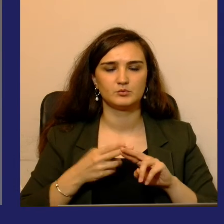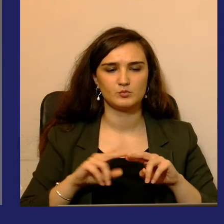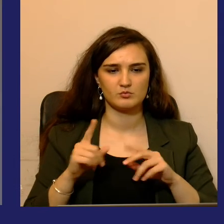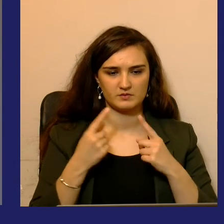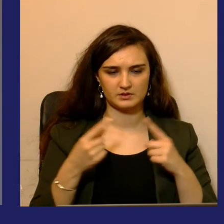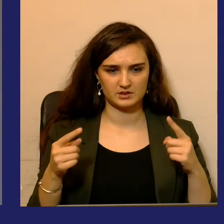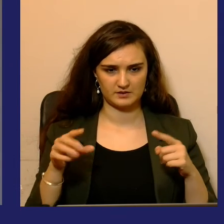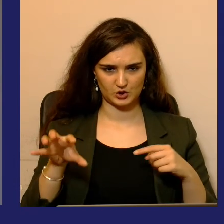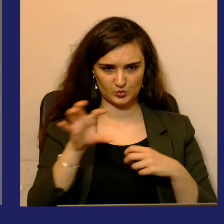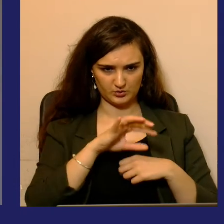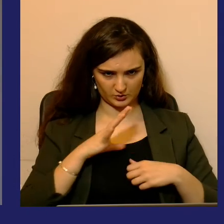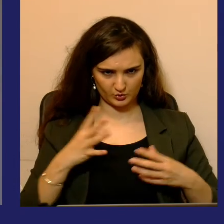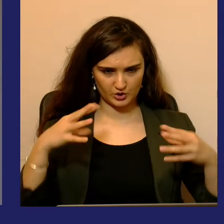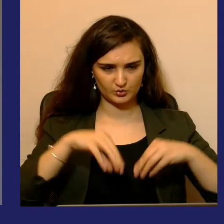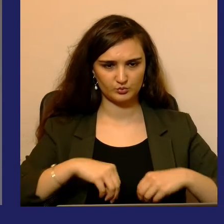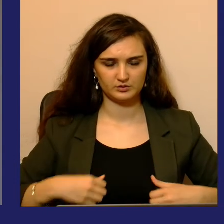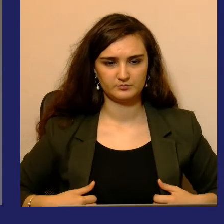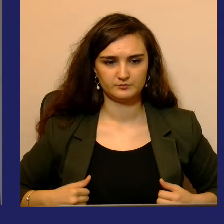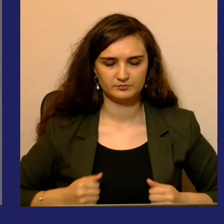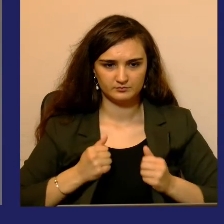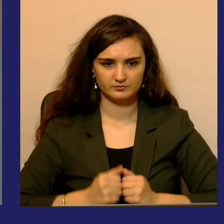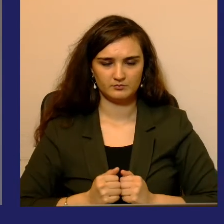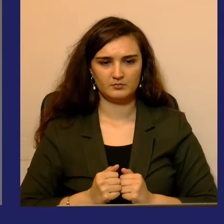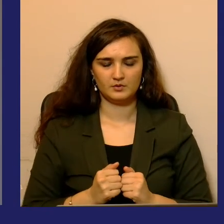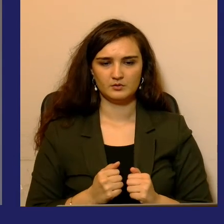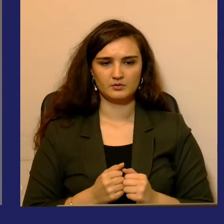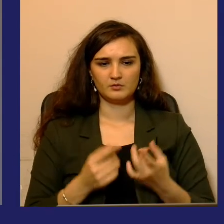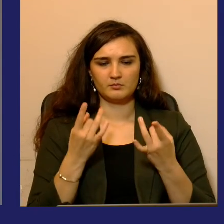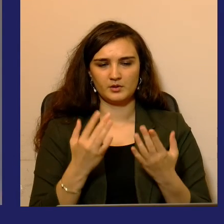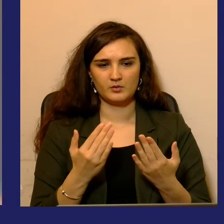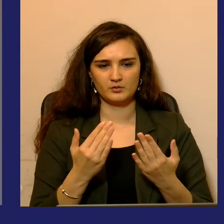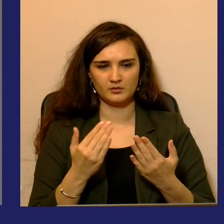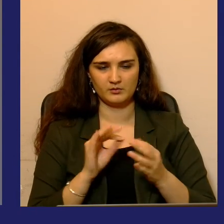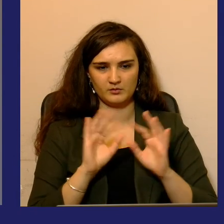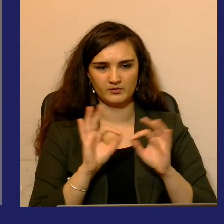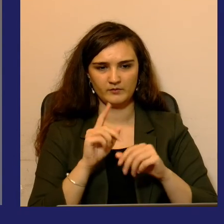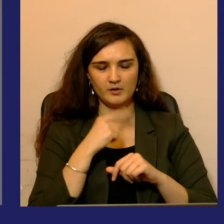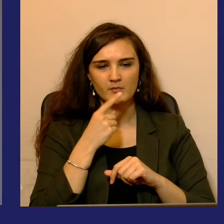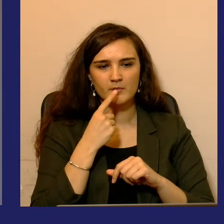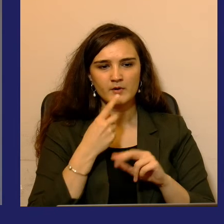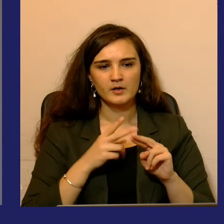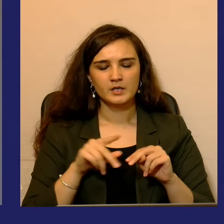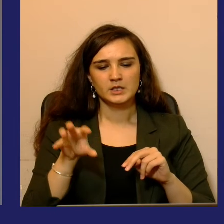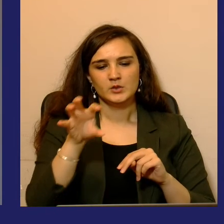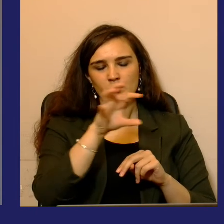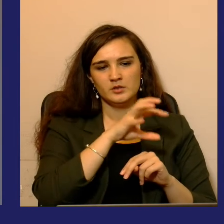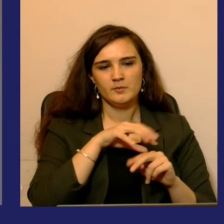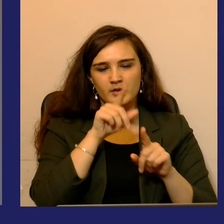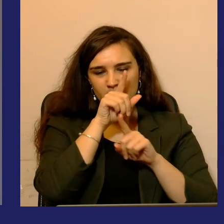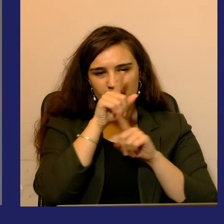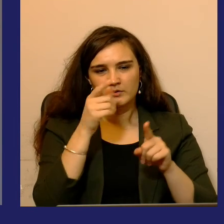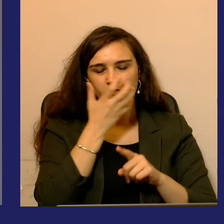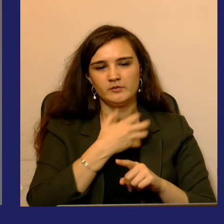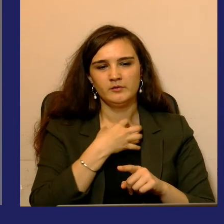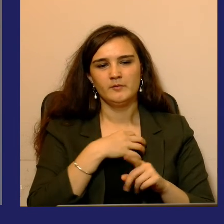just reinforcing the point that our institutions are sort of more important than ever. And I think you can look to the US and see